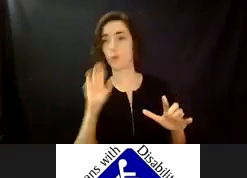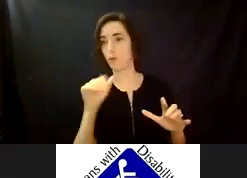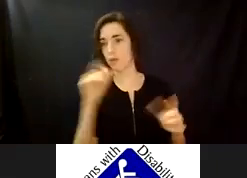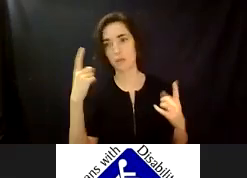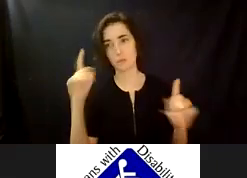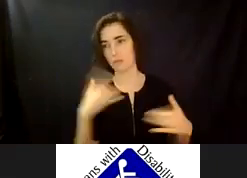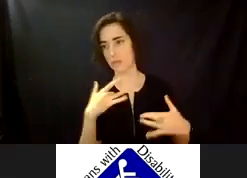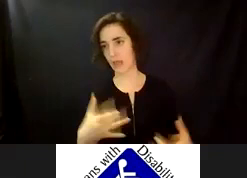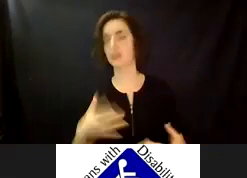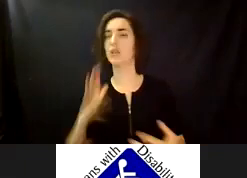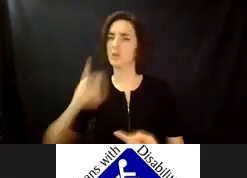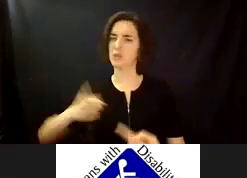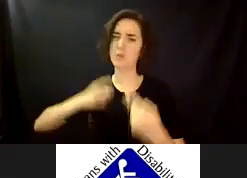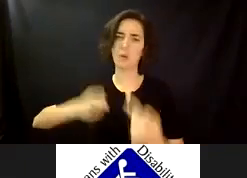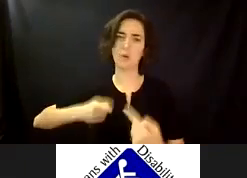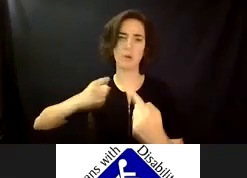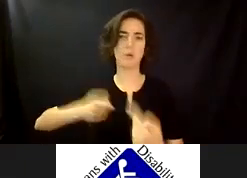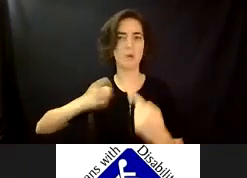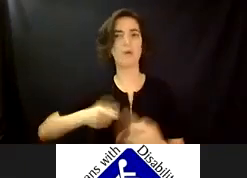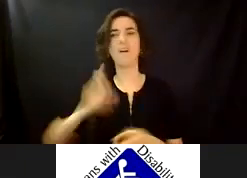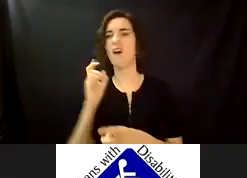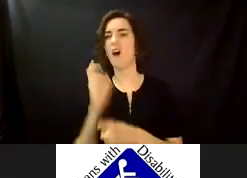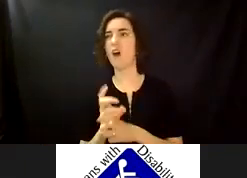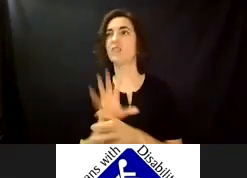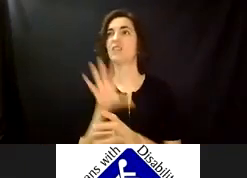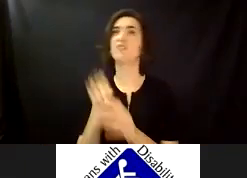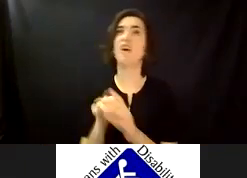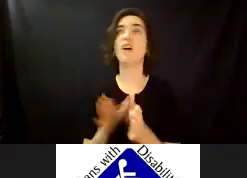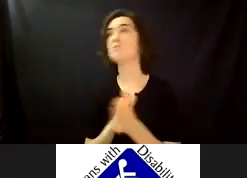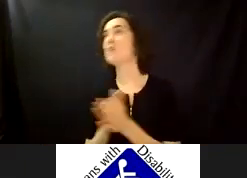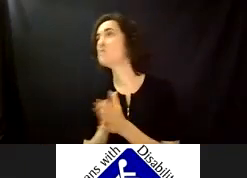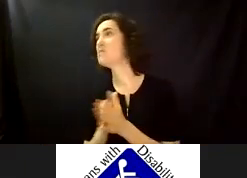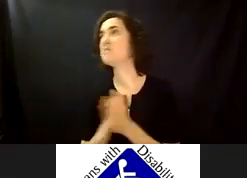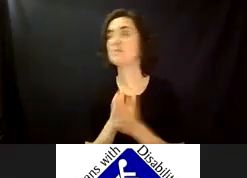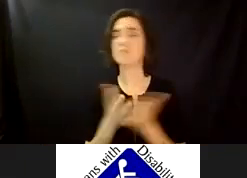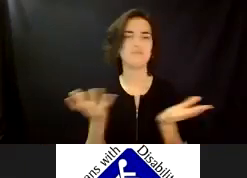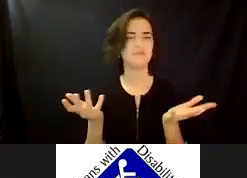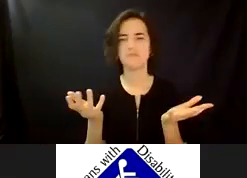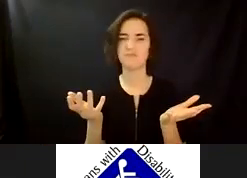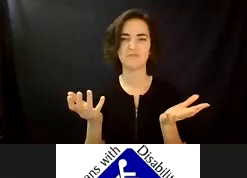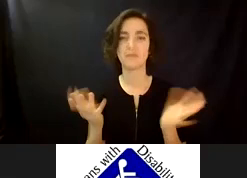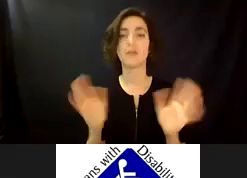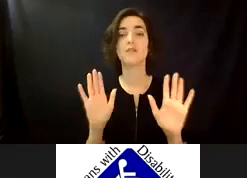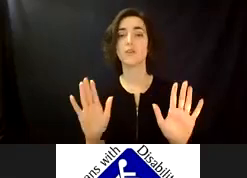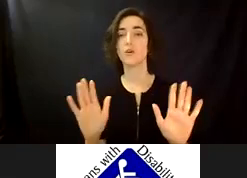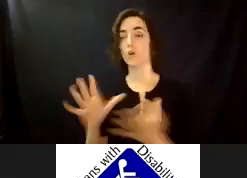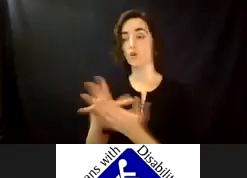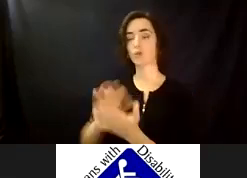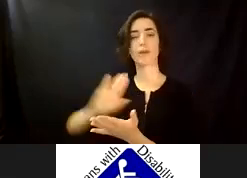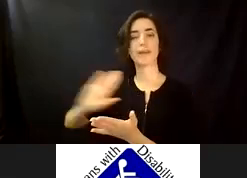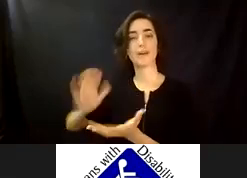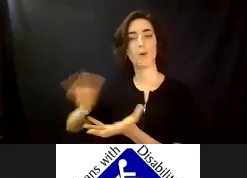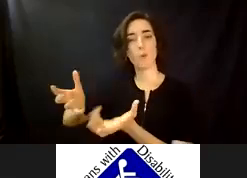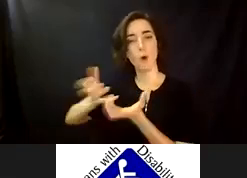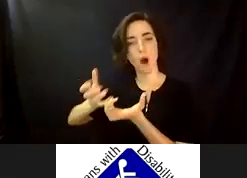It's difficult to get them to engage and motivate. So we really look at the student's desire.